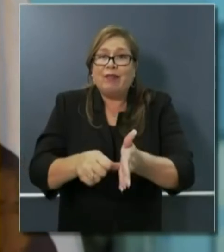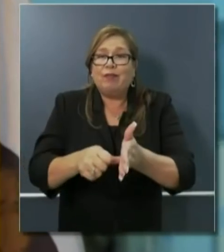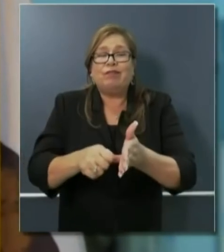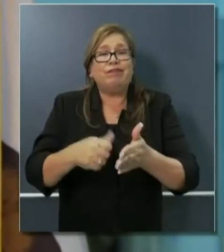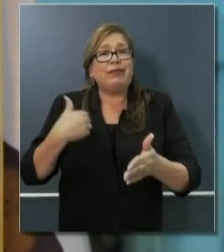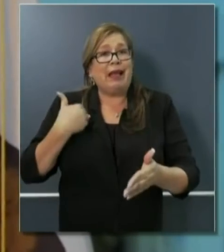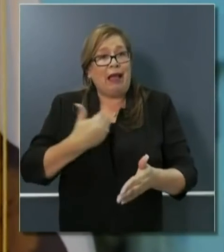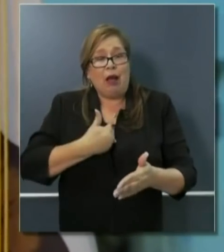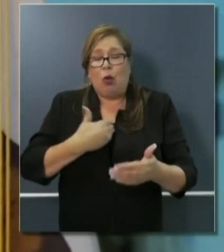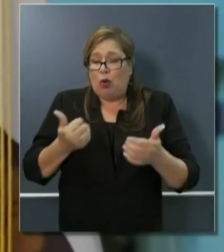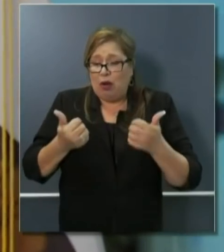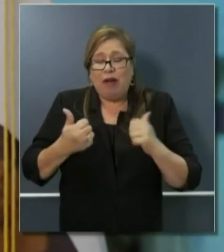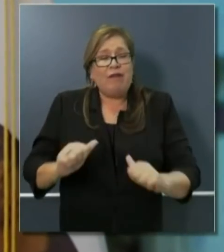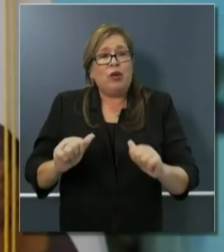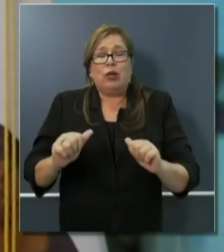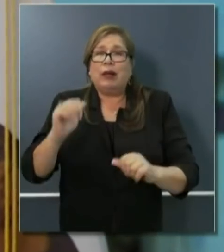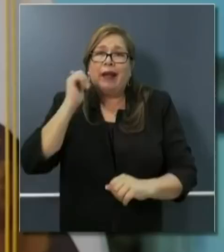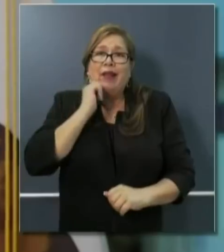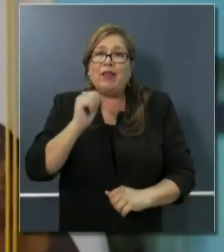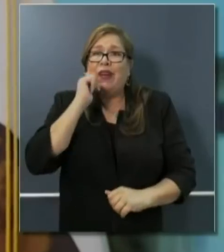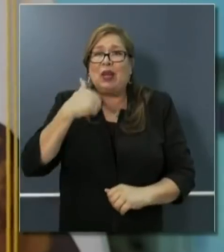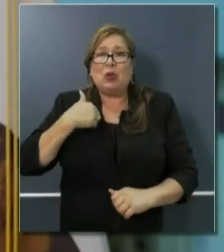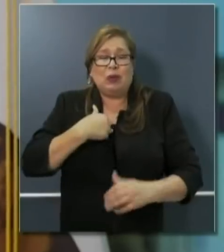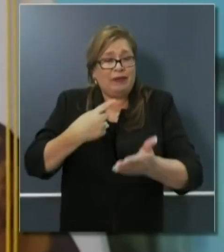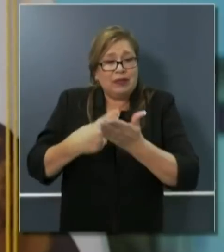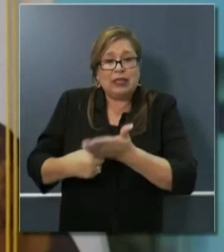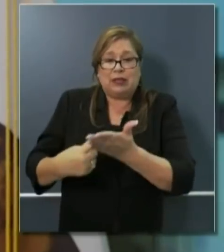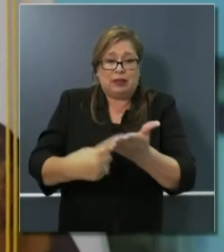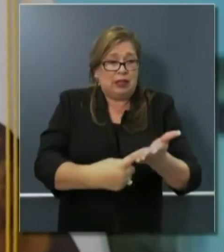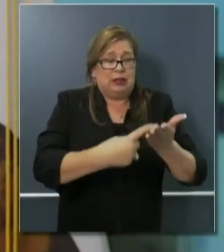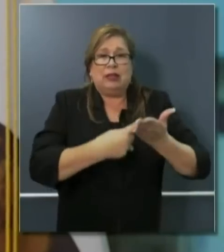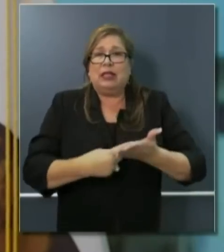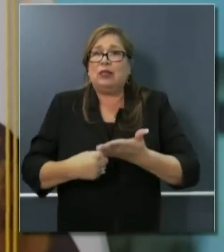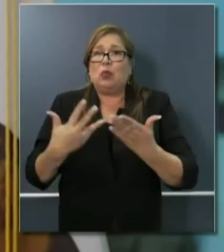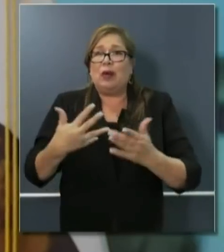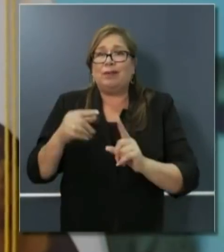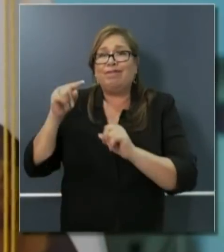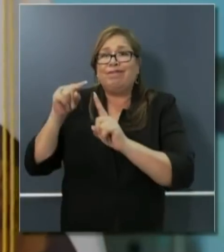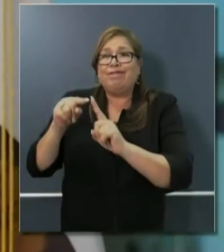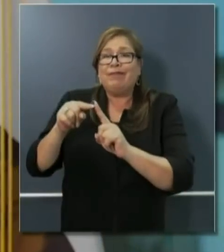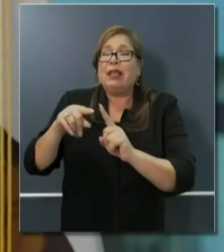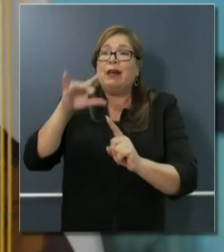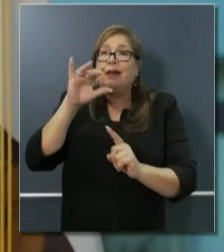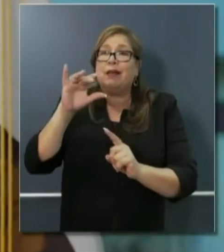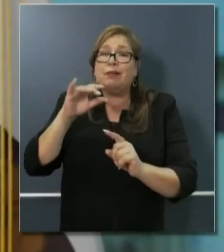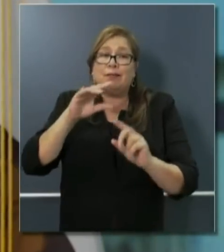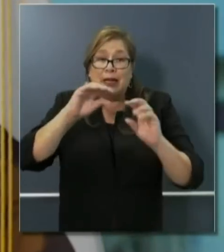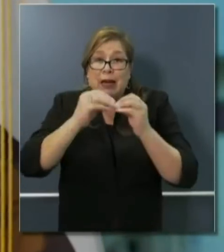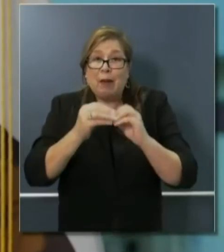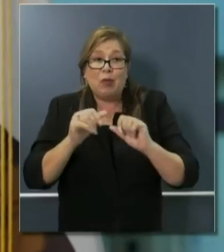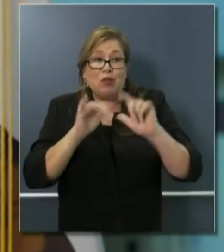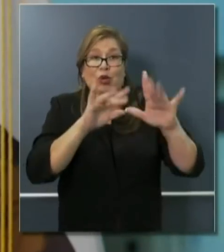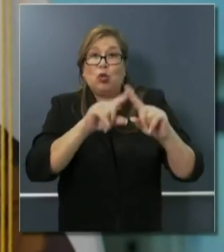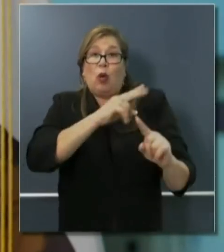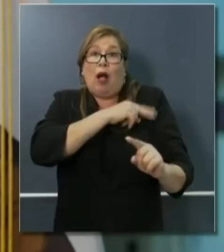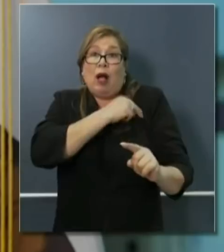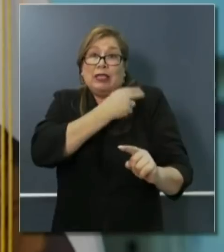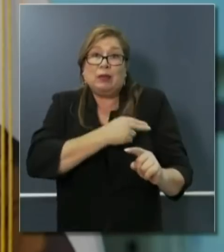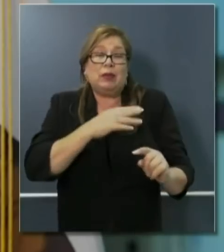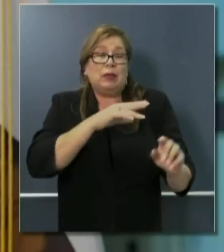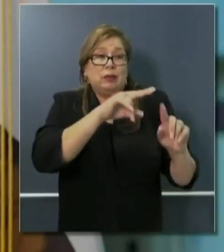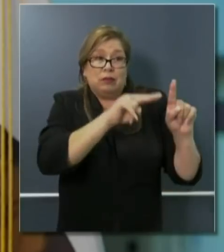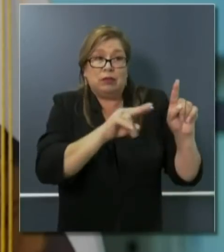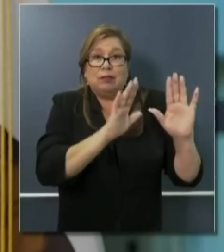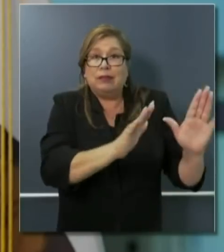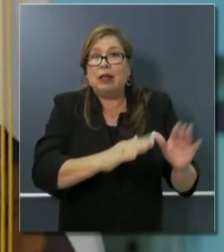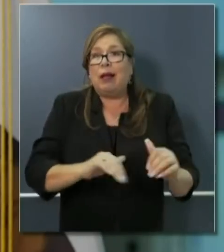our day-in-day discussion interaction is the issue of hospitalizations and ICU beds. Roughly, hospitalizations to ICUs